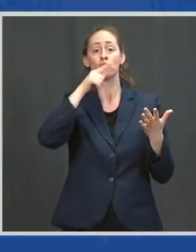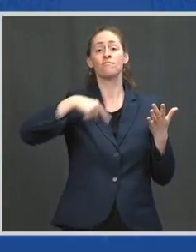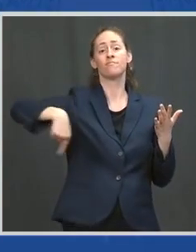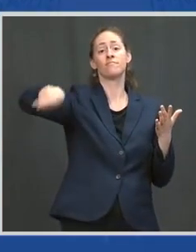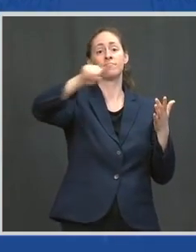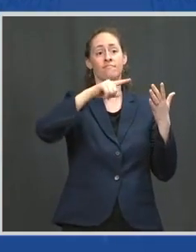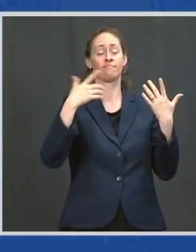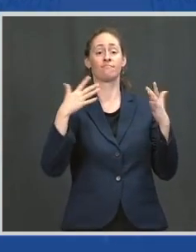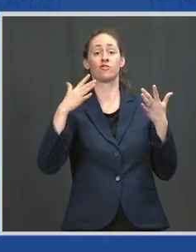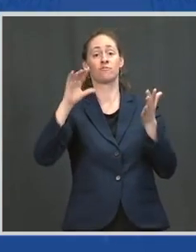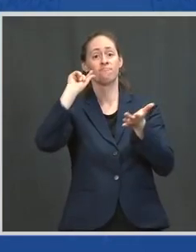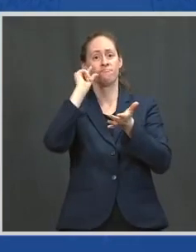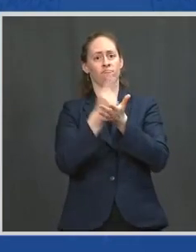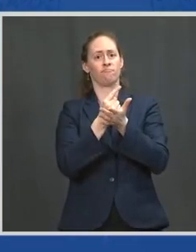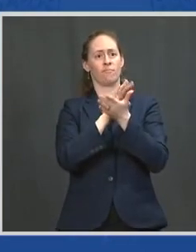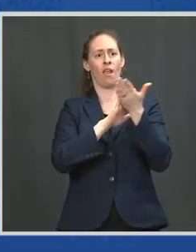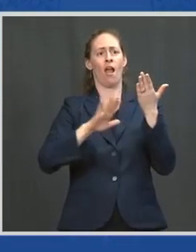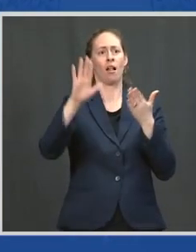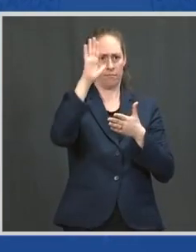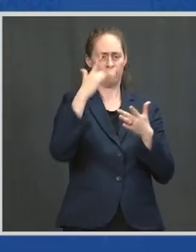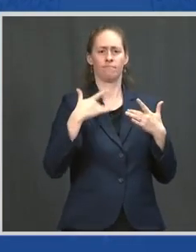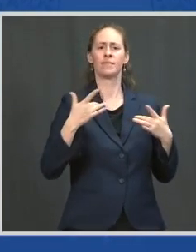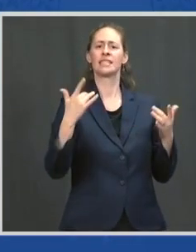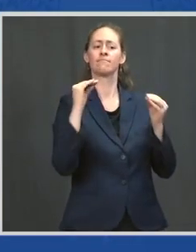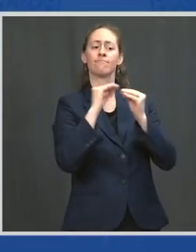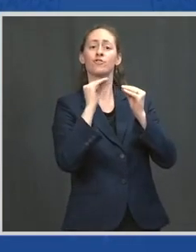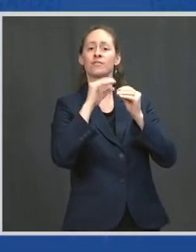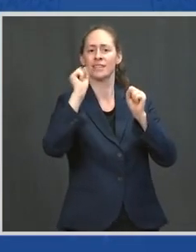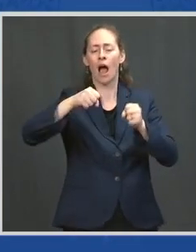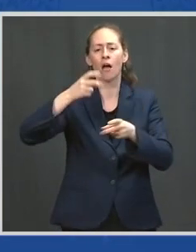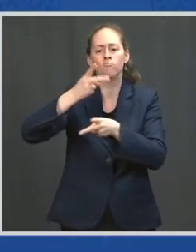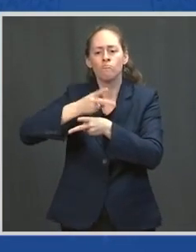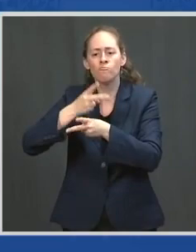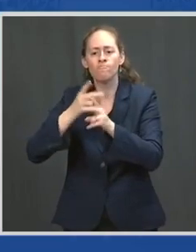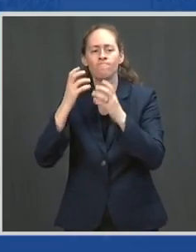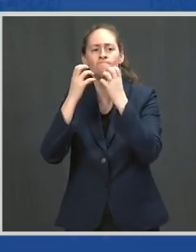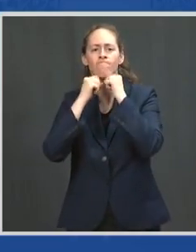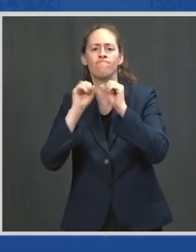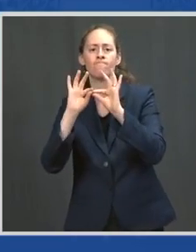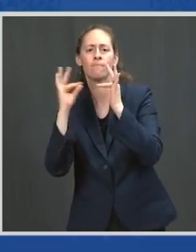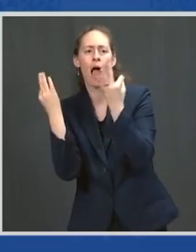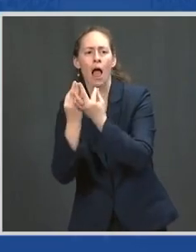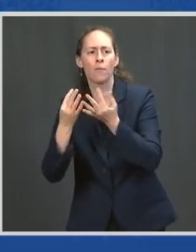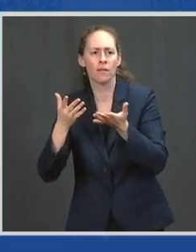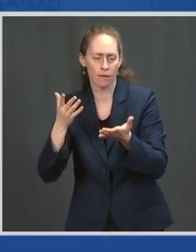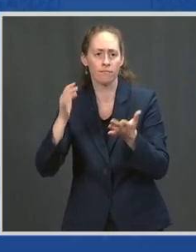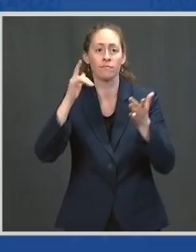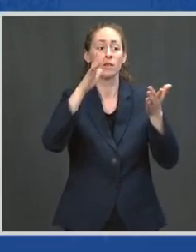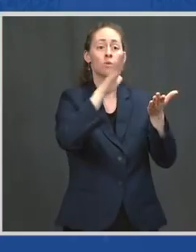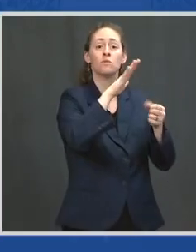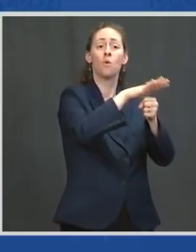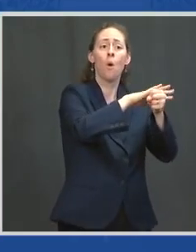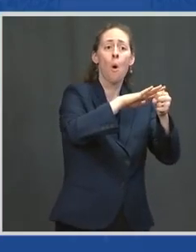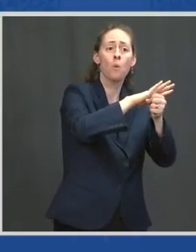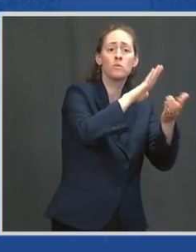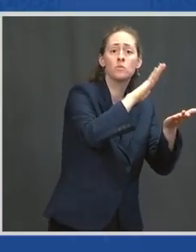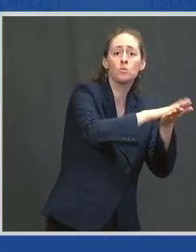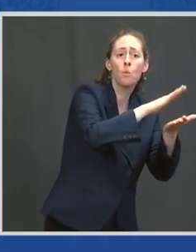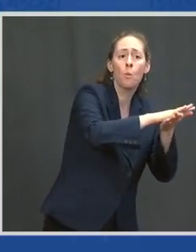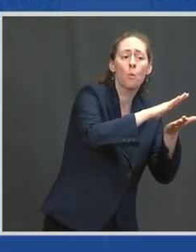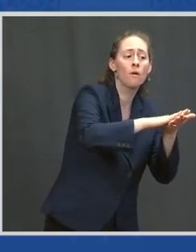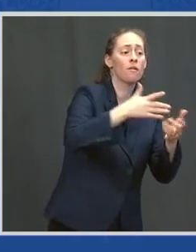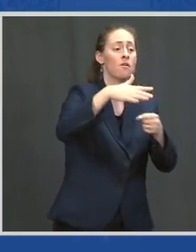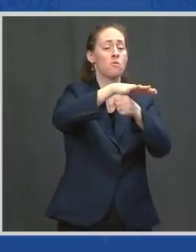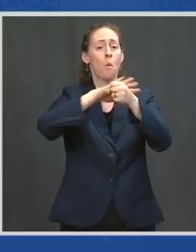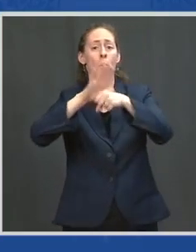more security for their families. They invest in their local schools and businesses, and they bring needed